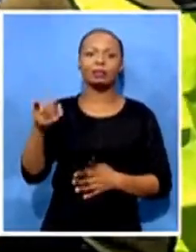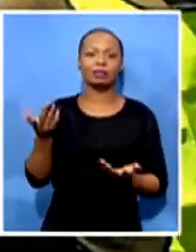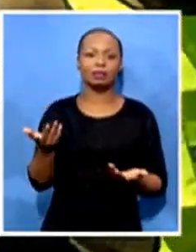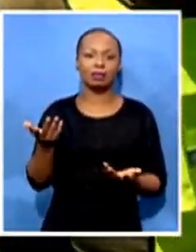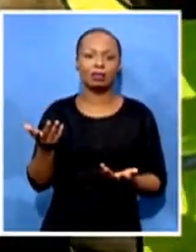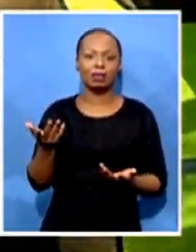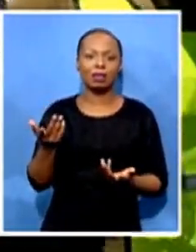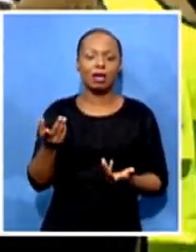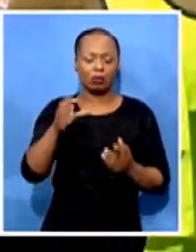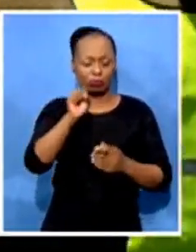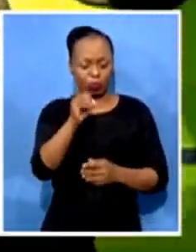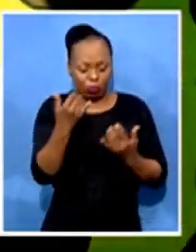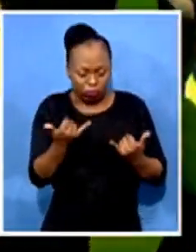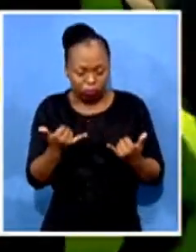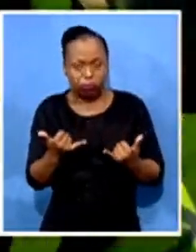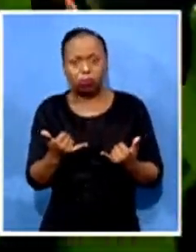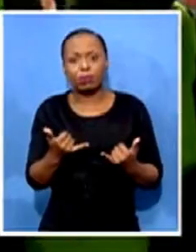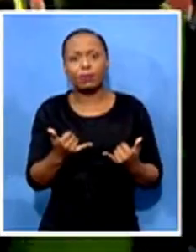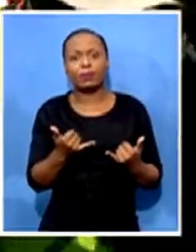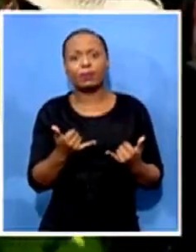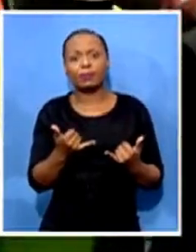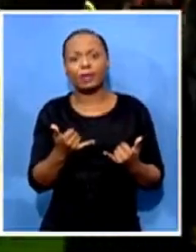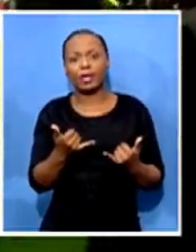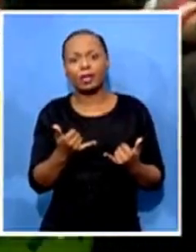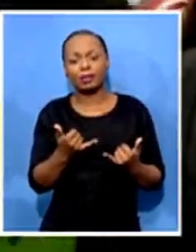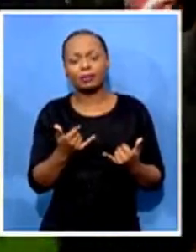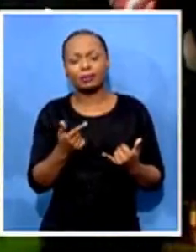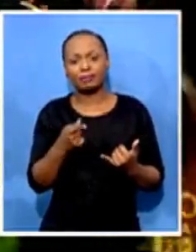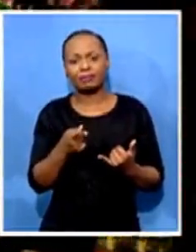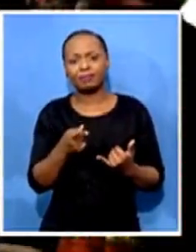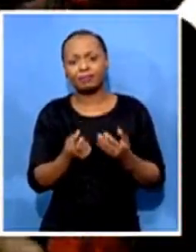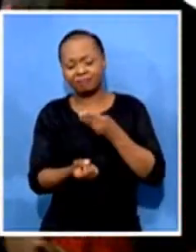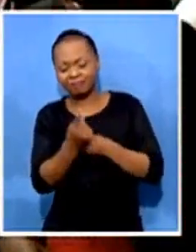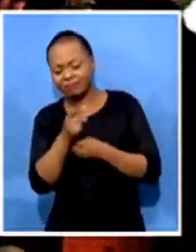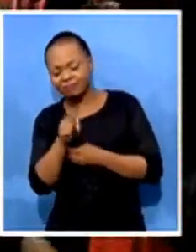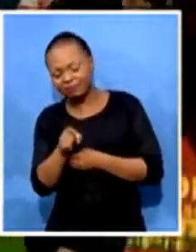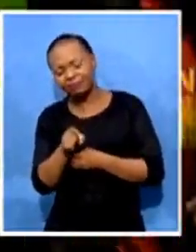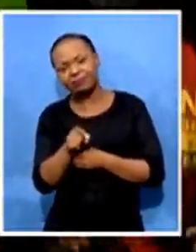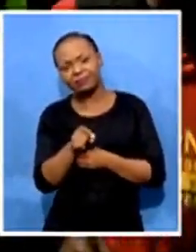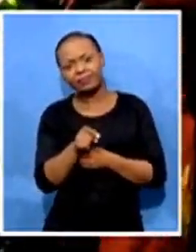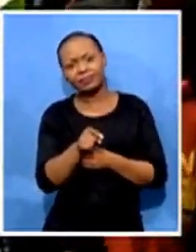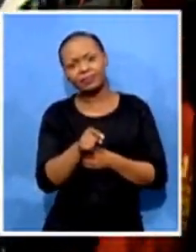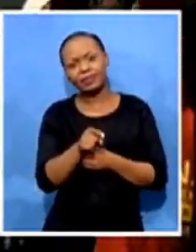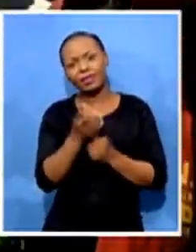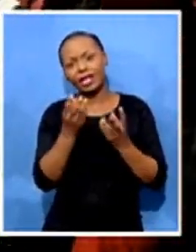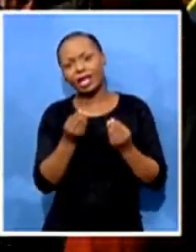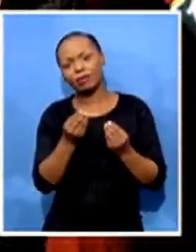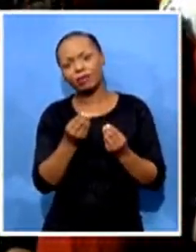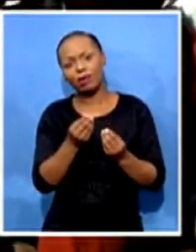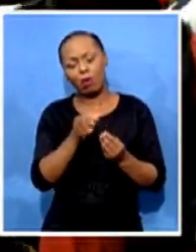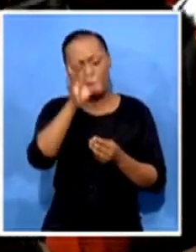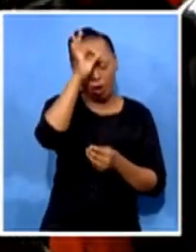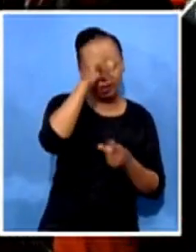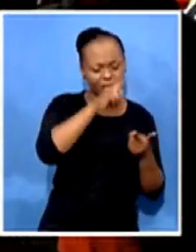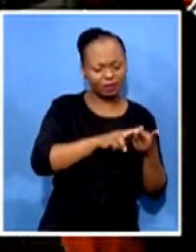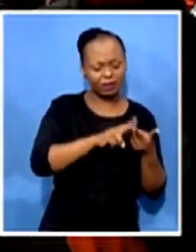he almost came under some kind of attack himself in that scuffle between police, members of the EFF and the media trying